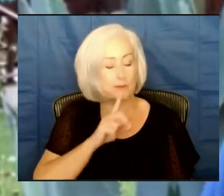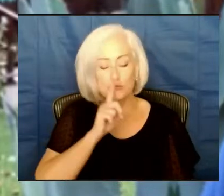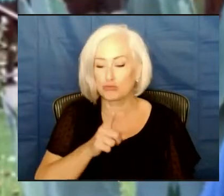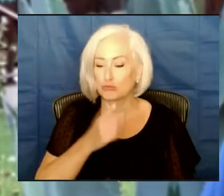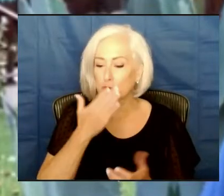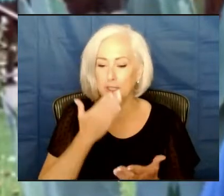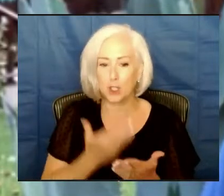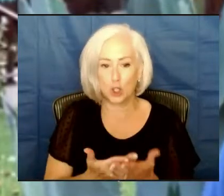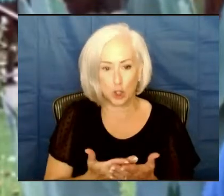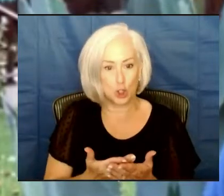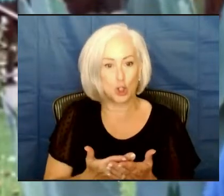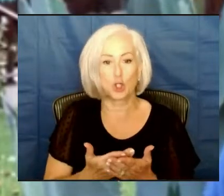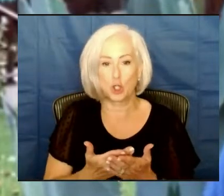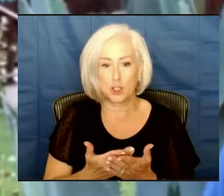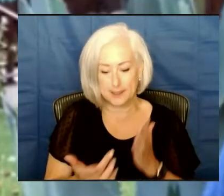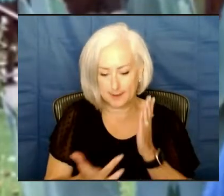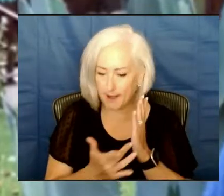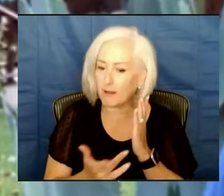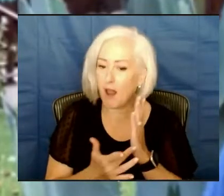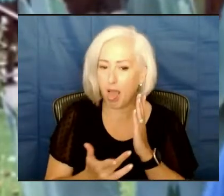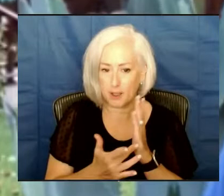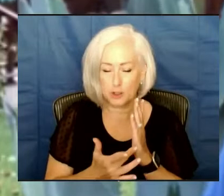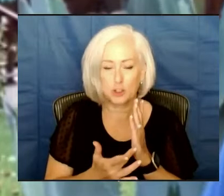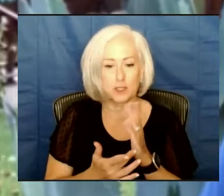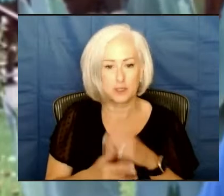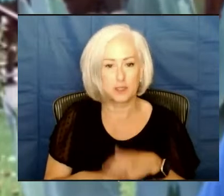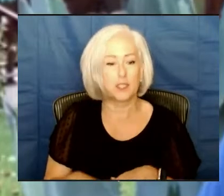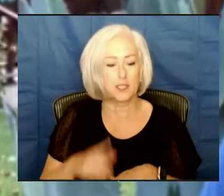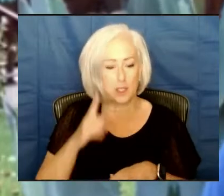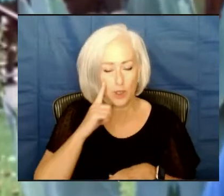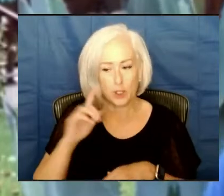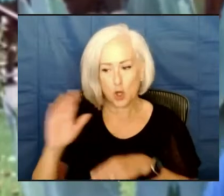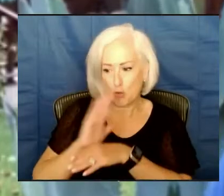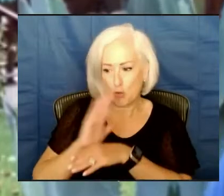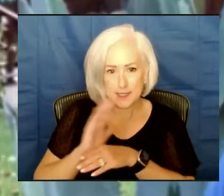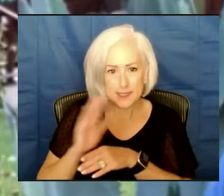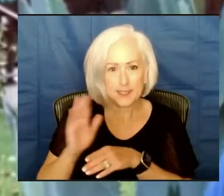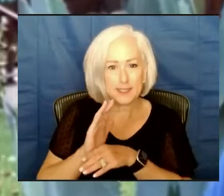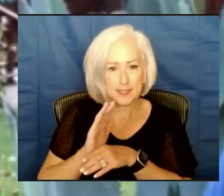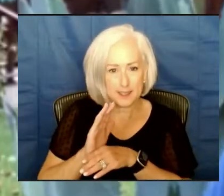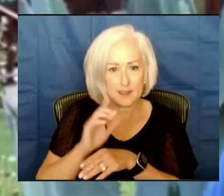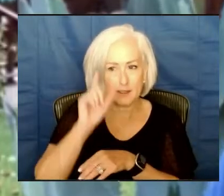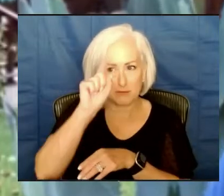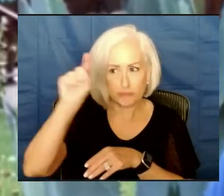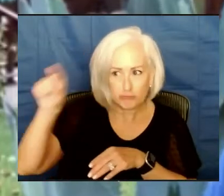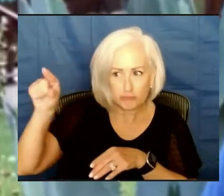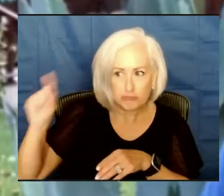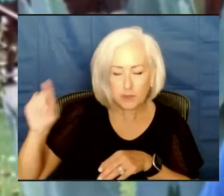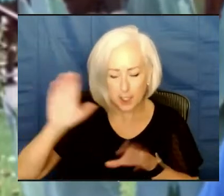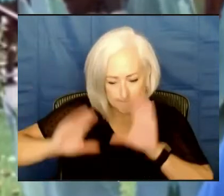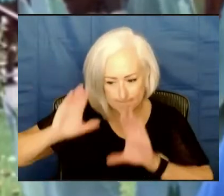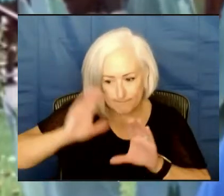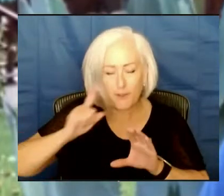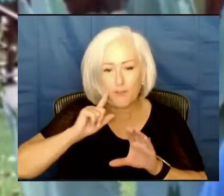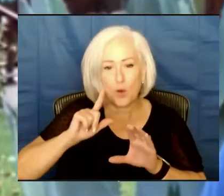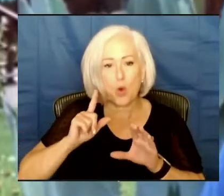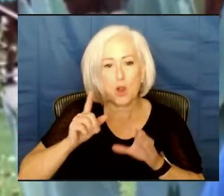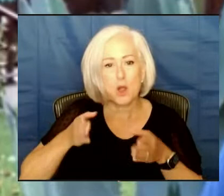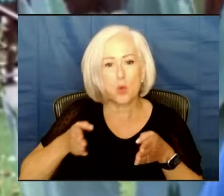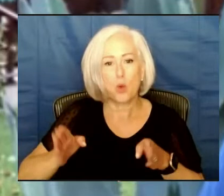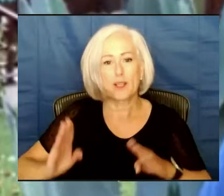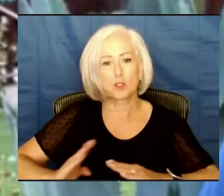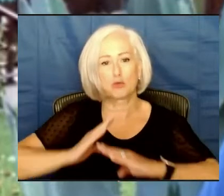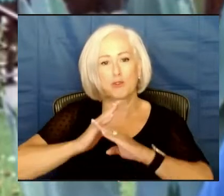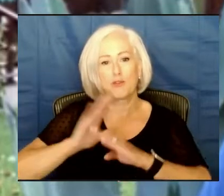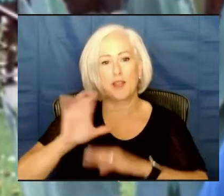good platform, very good technology, and we know companies are actively looking for preventive measures for cancer, but also therapeutic or